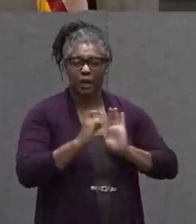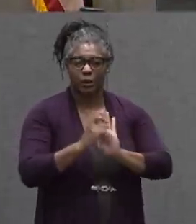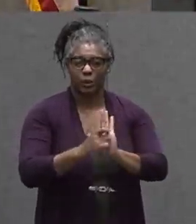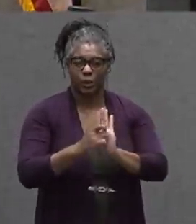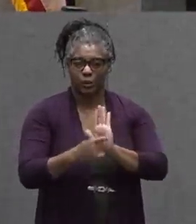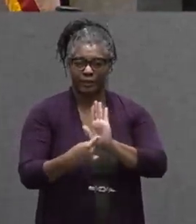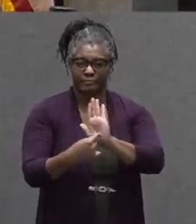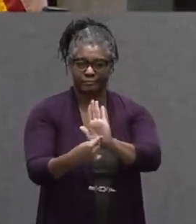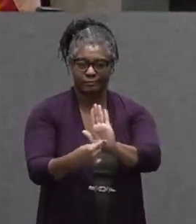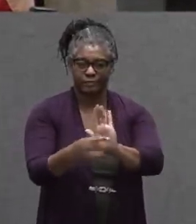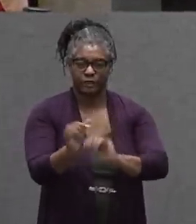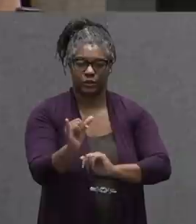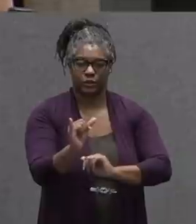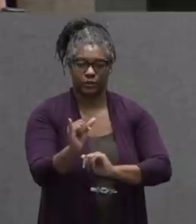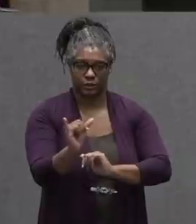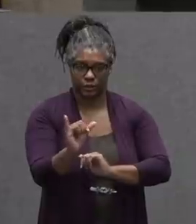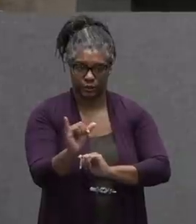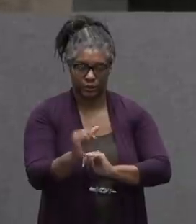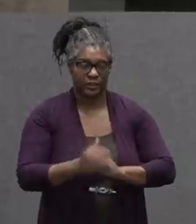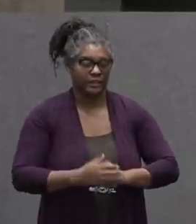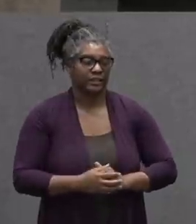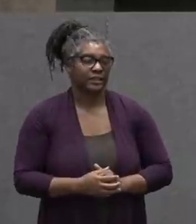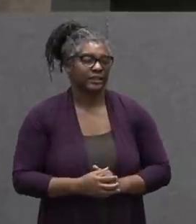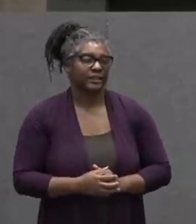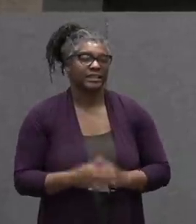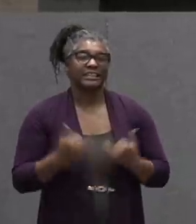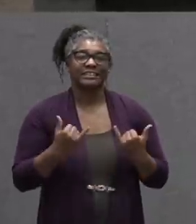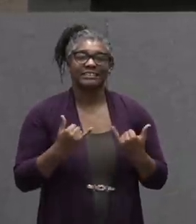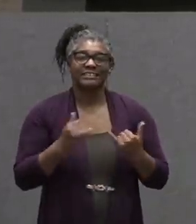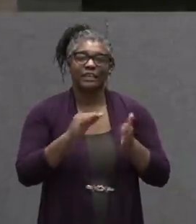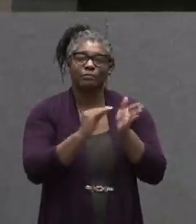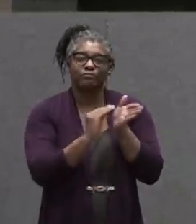just going to write down some beginning blends.